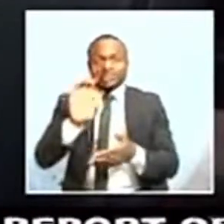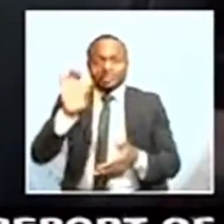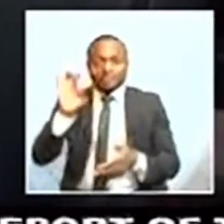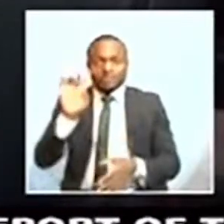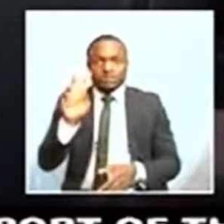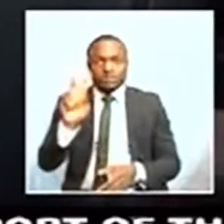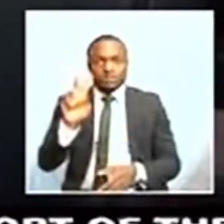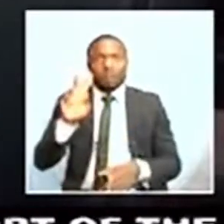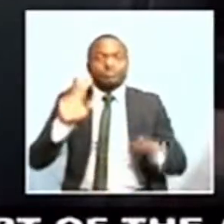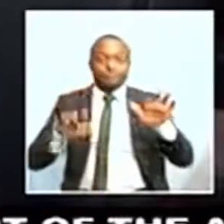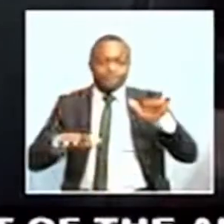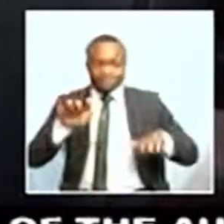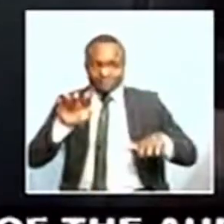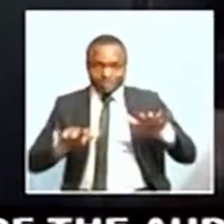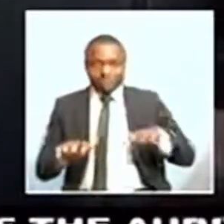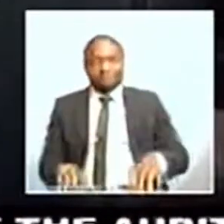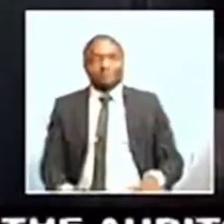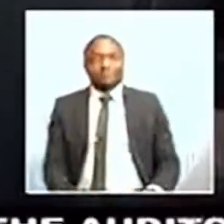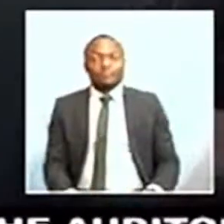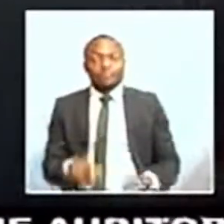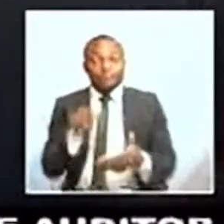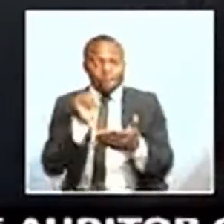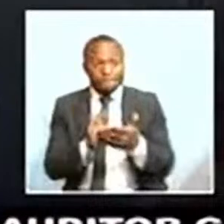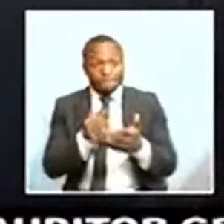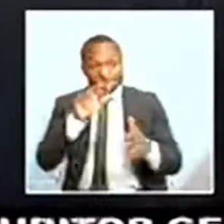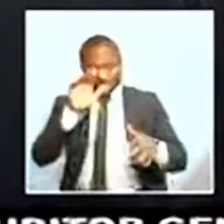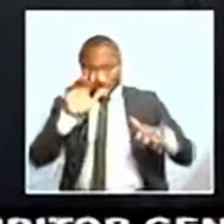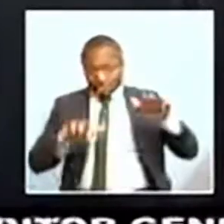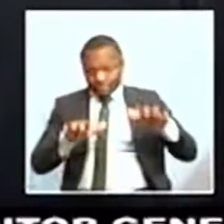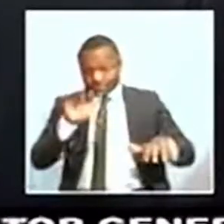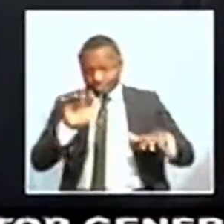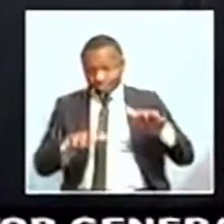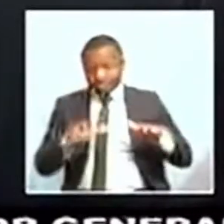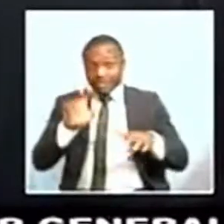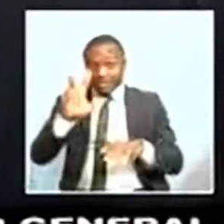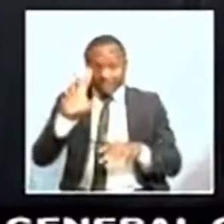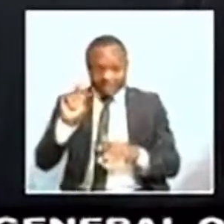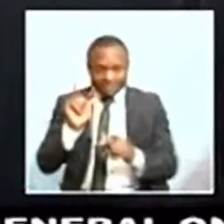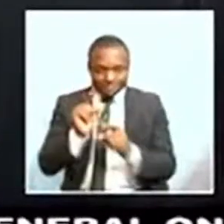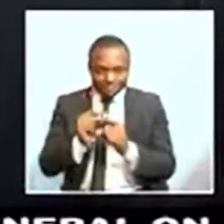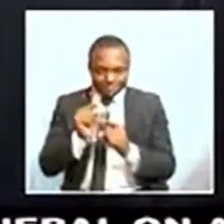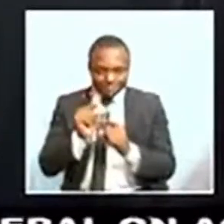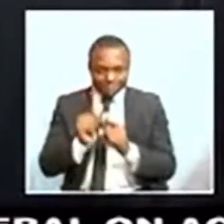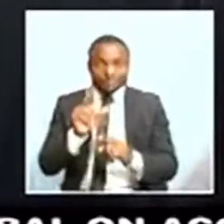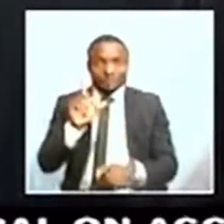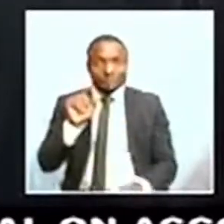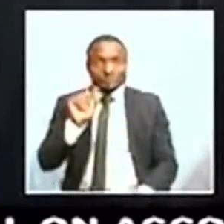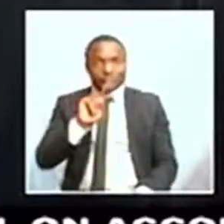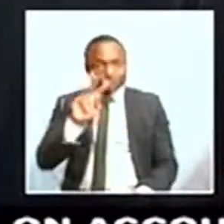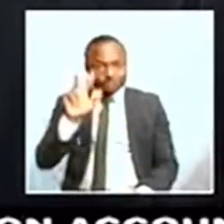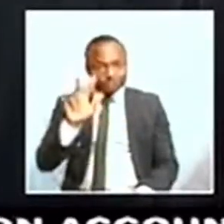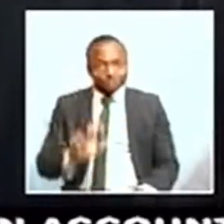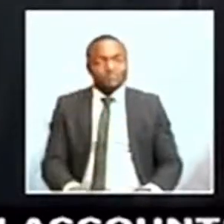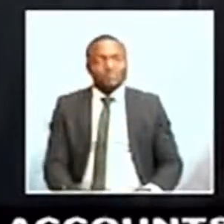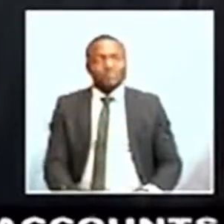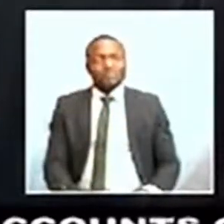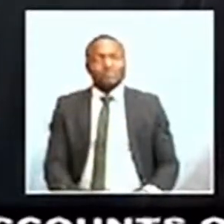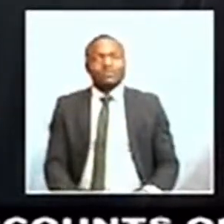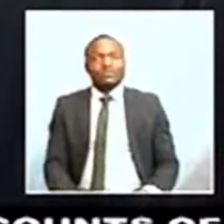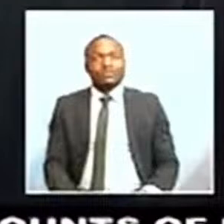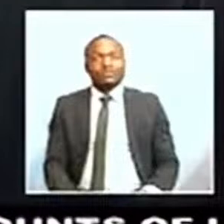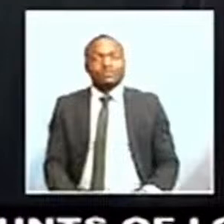4,440,882. So this is the balance as at 31st December. And the